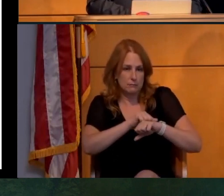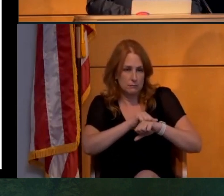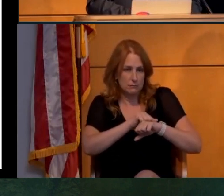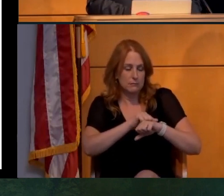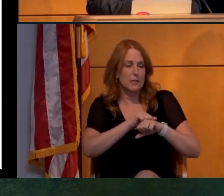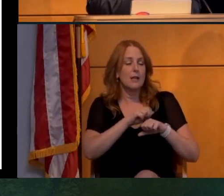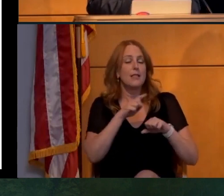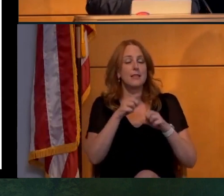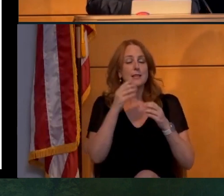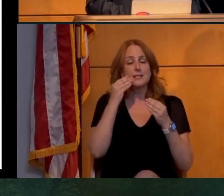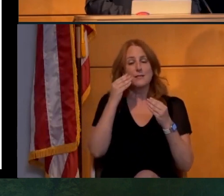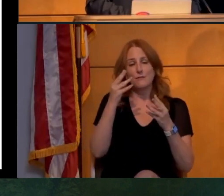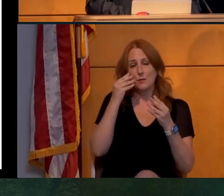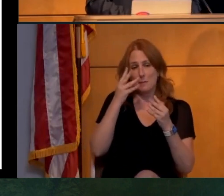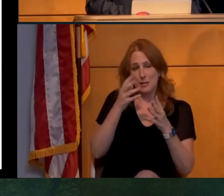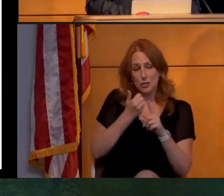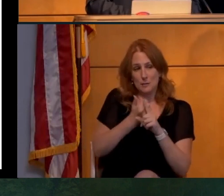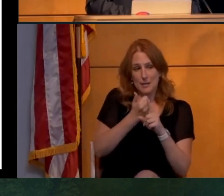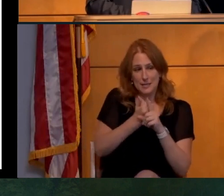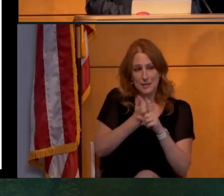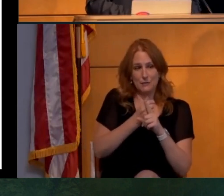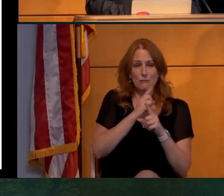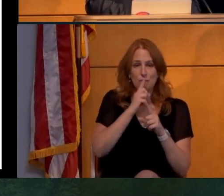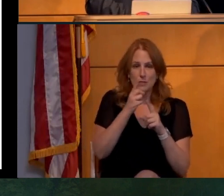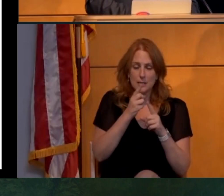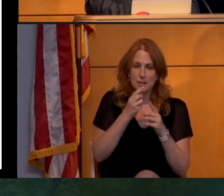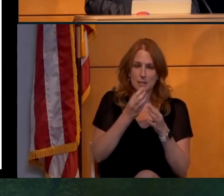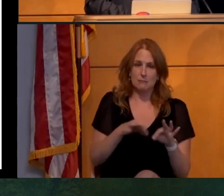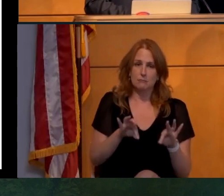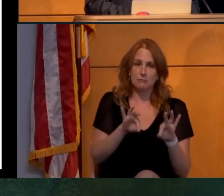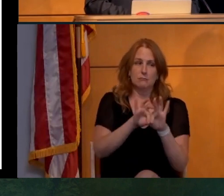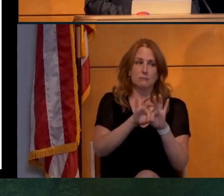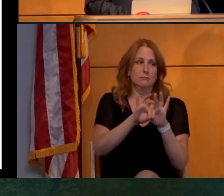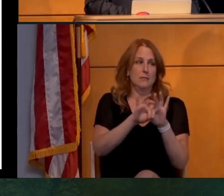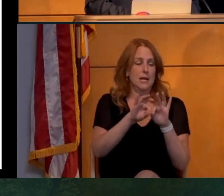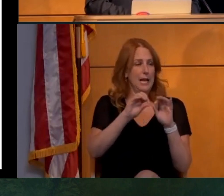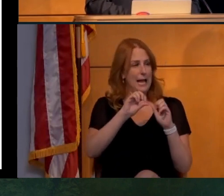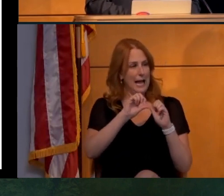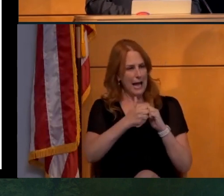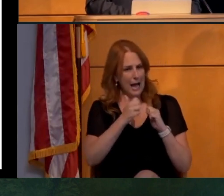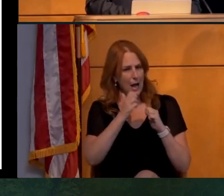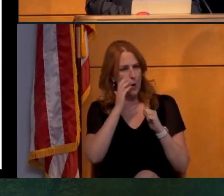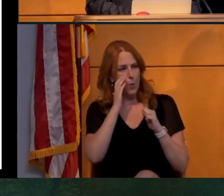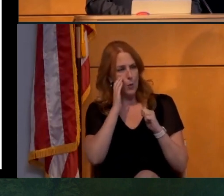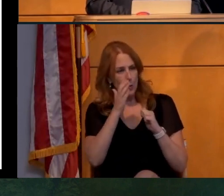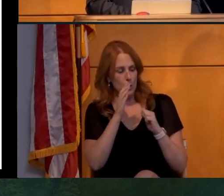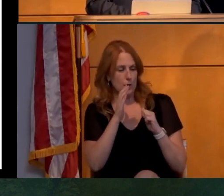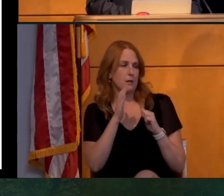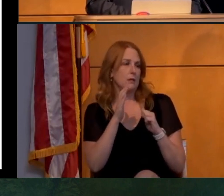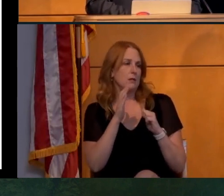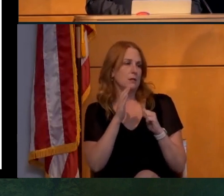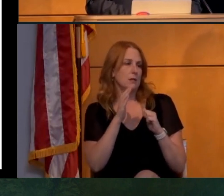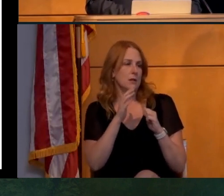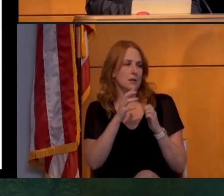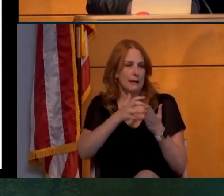this information by itself has fundamental effect on how we're going to do ISRU in the